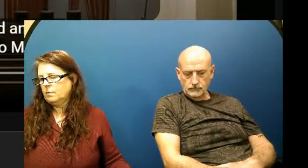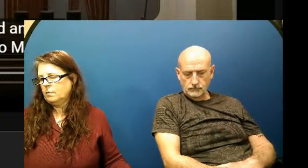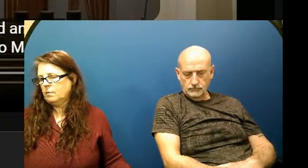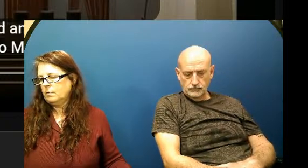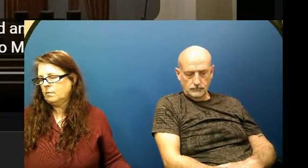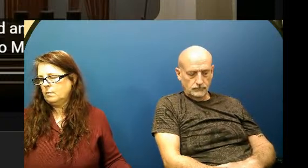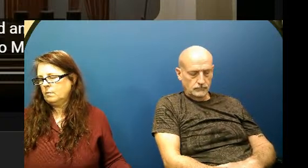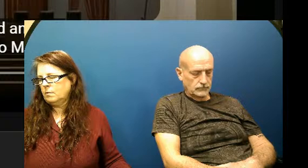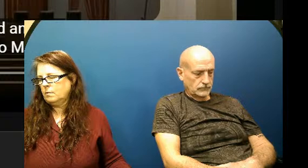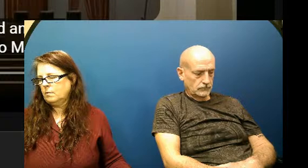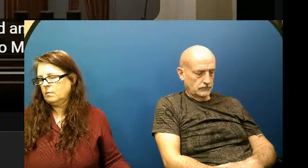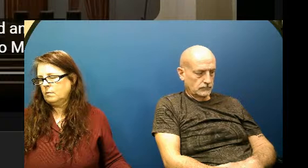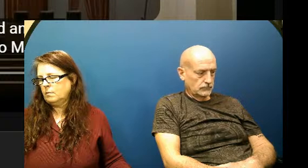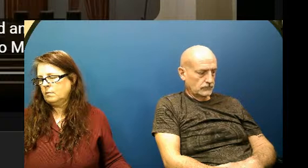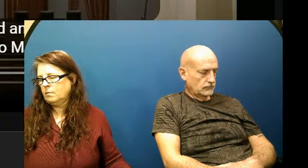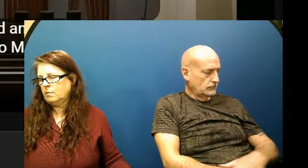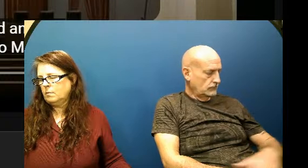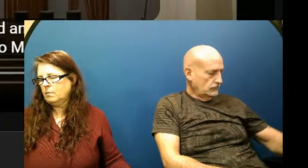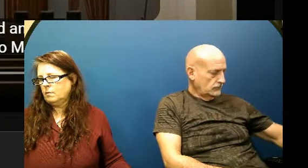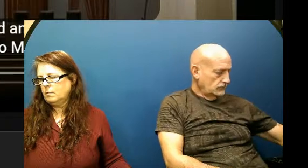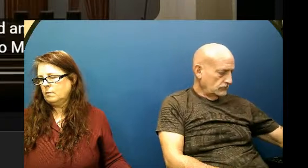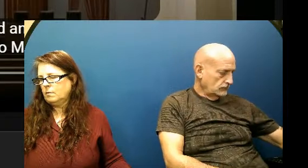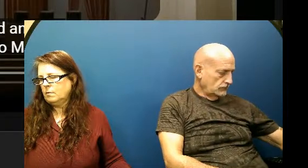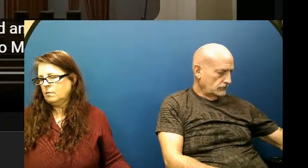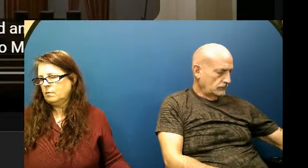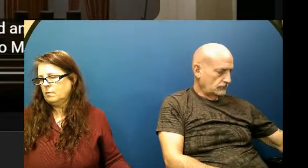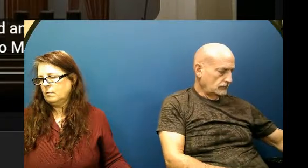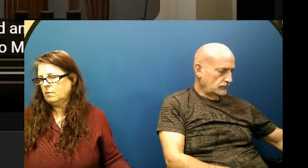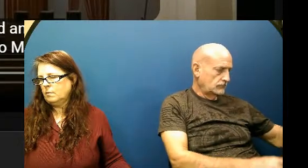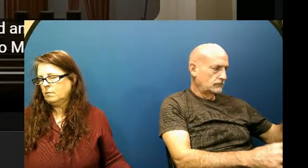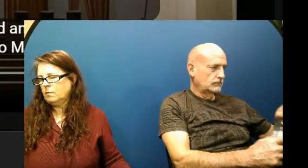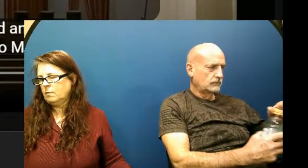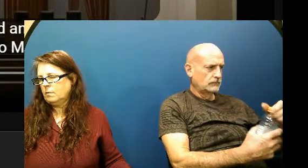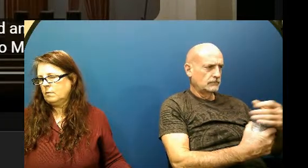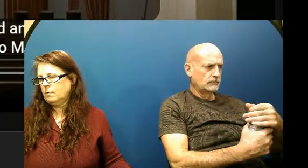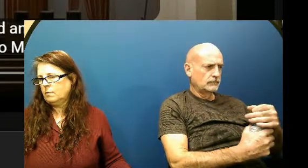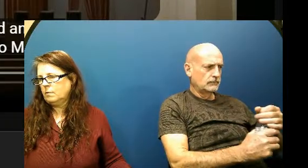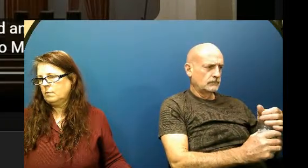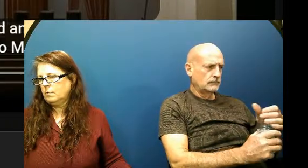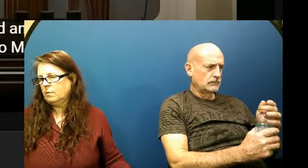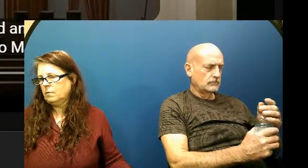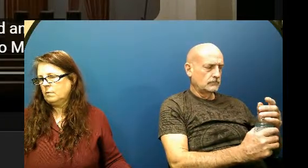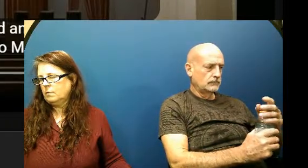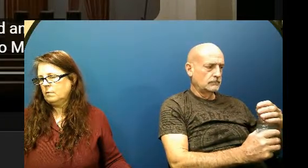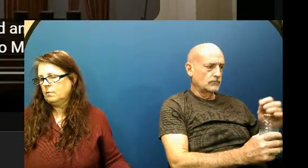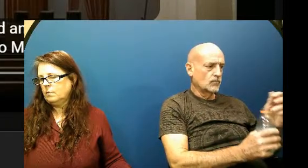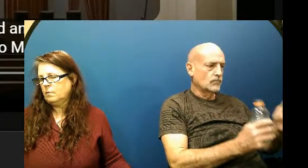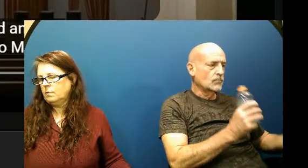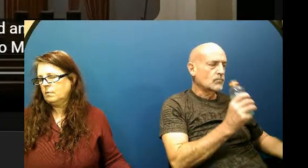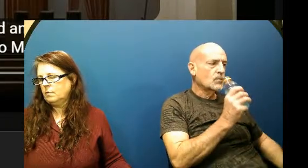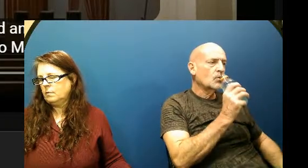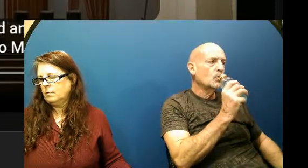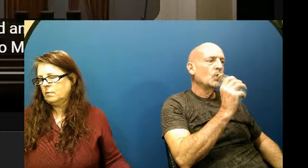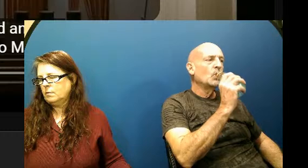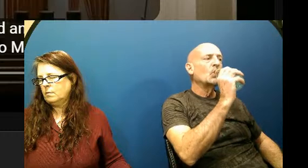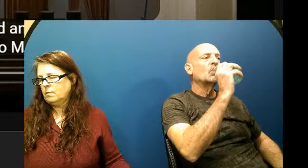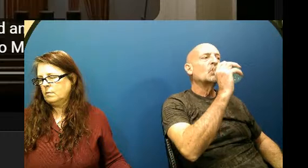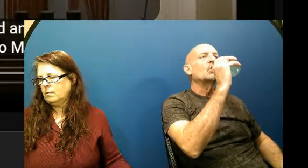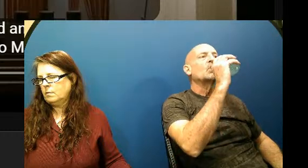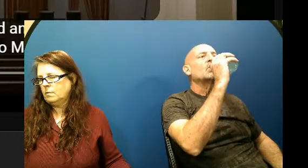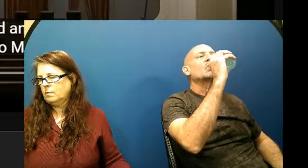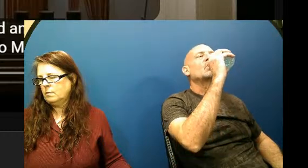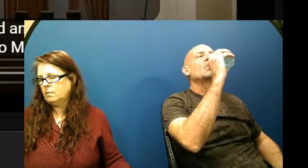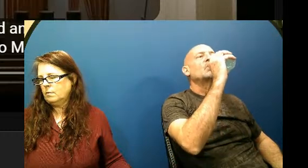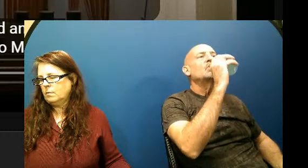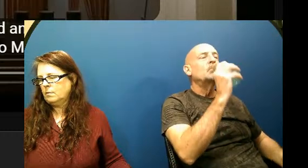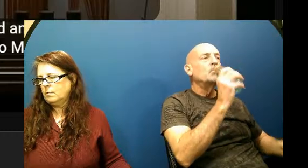covert content manipulation is itself content-based, or that it looks anything like the kinds of laws this court has previously said are content-based. The court